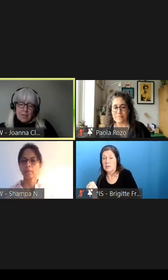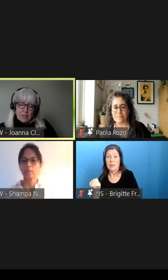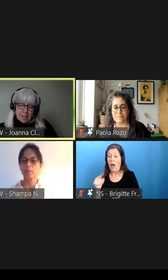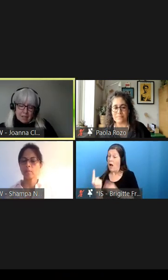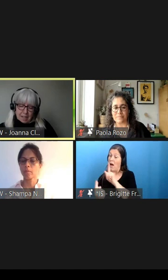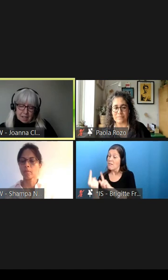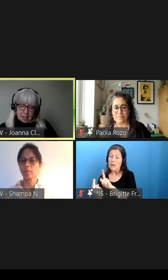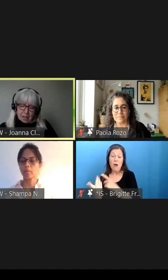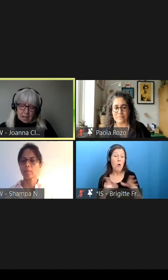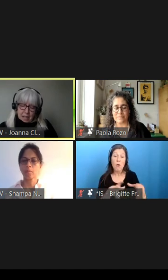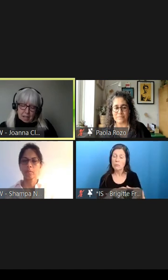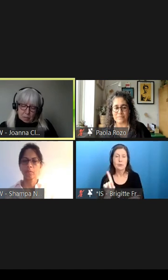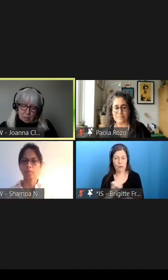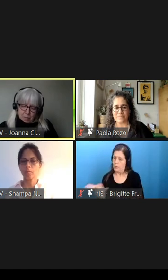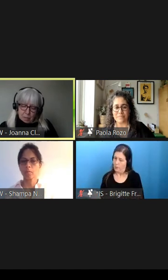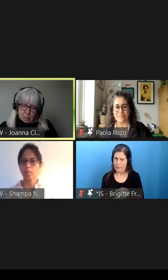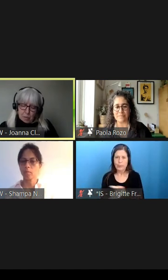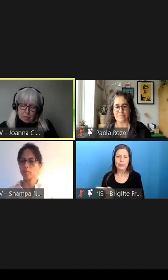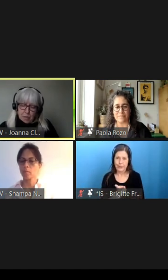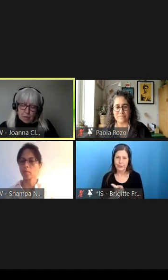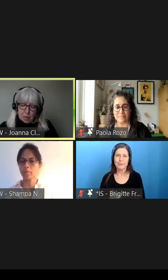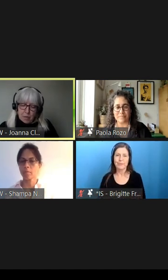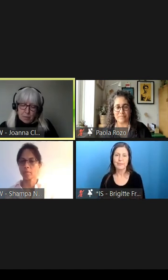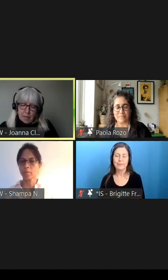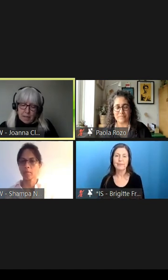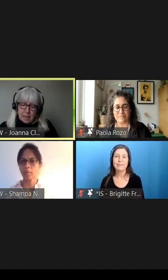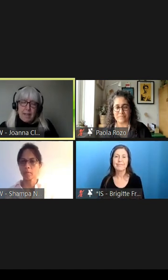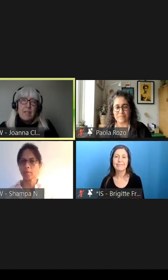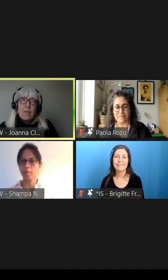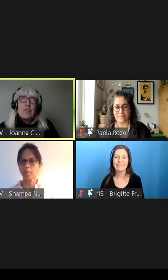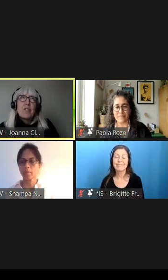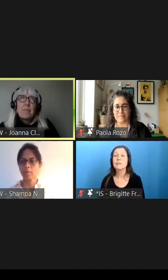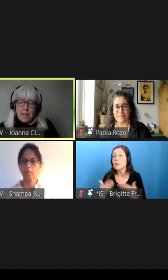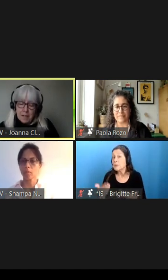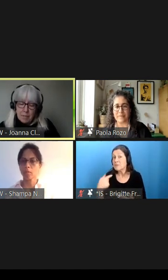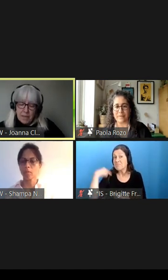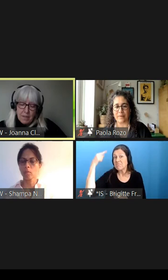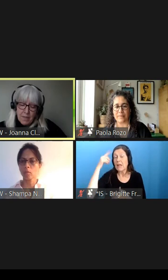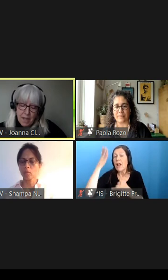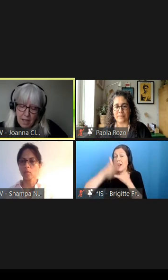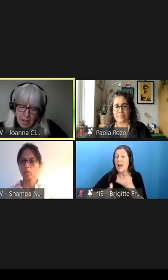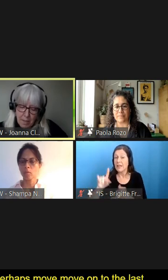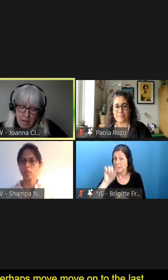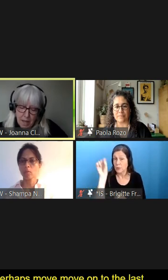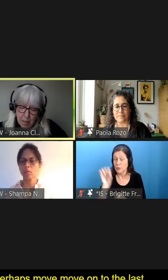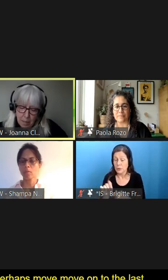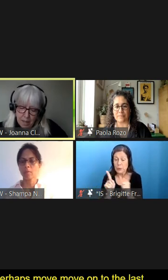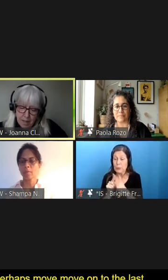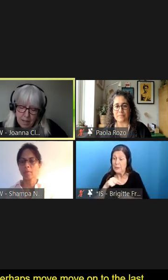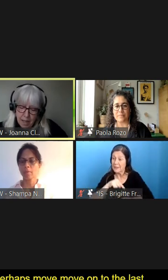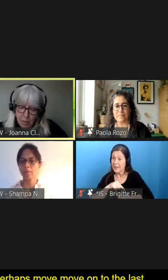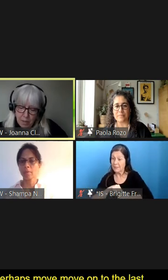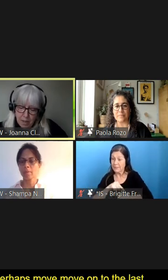that's great. Thank you. I think we'll perhaps move on to possibly the last question, just because of time.